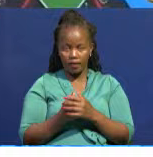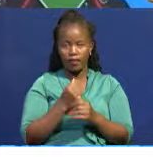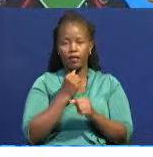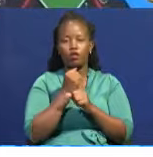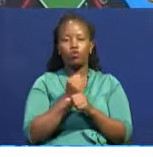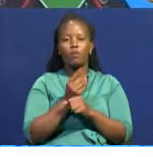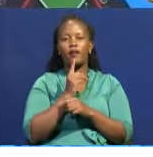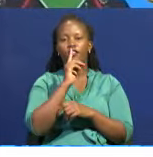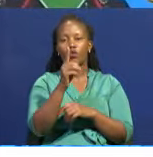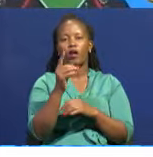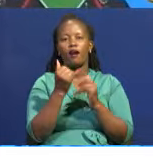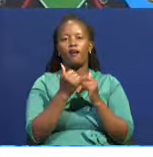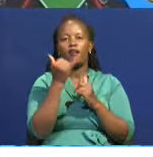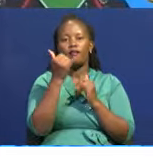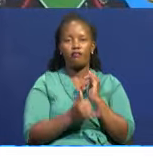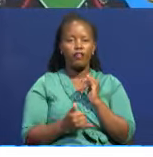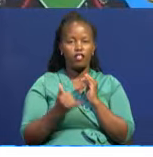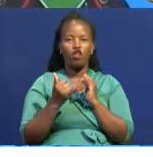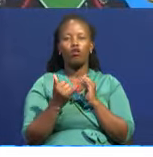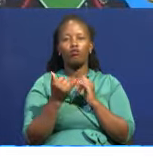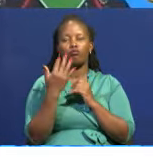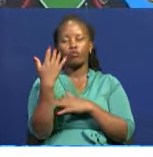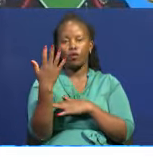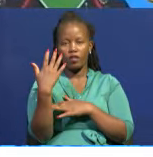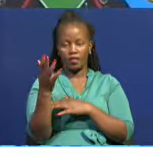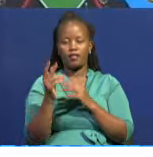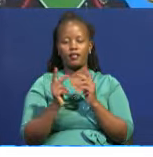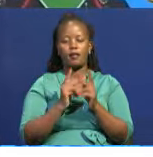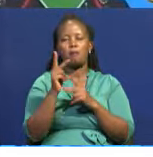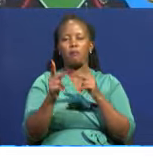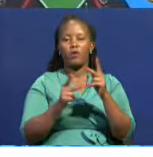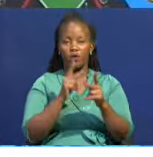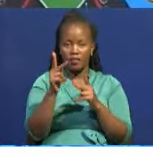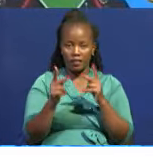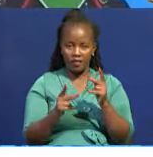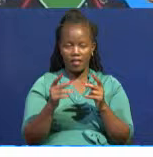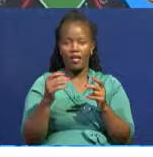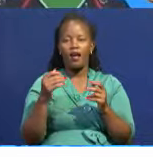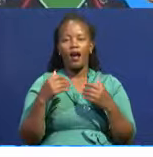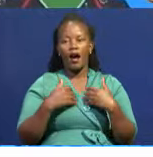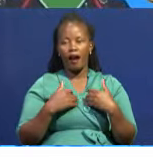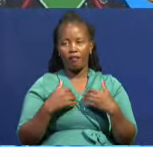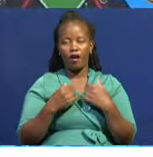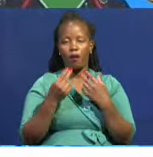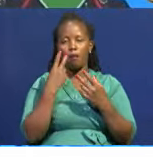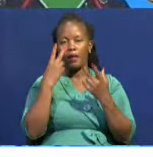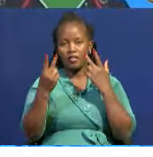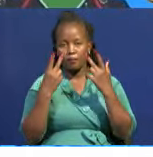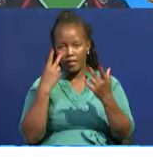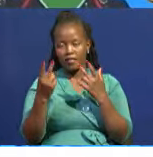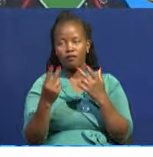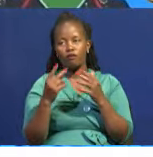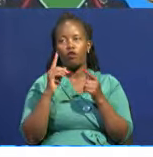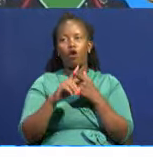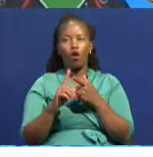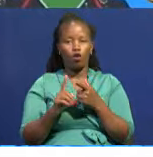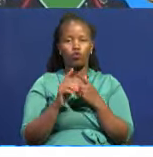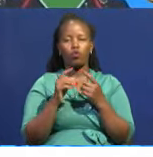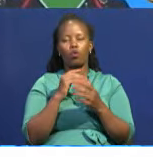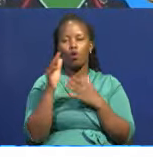final product of this foreign policy review process captures the perspectives and wishes